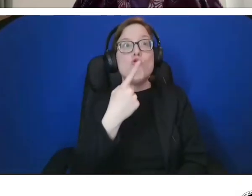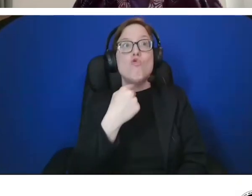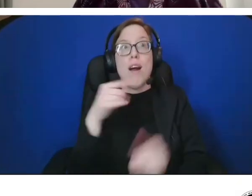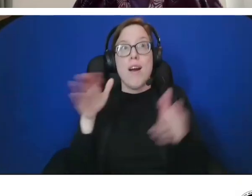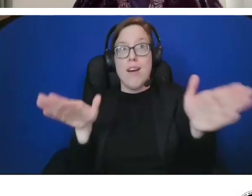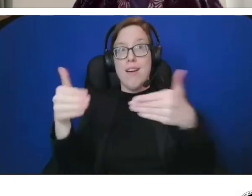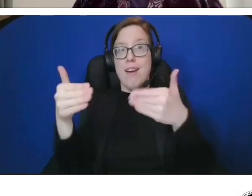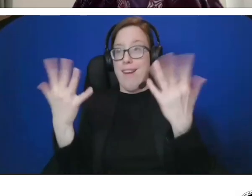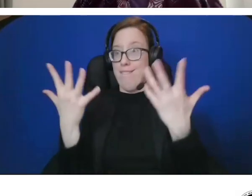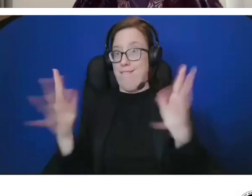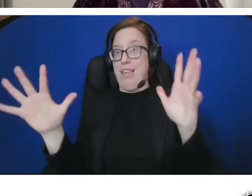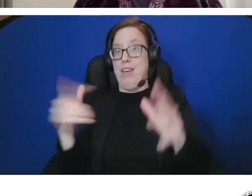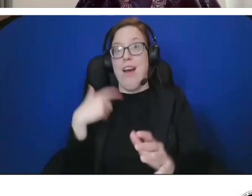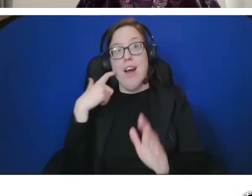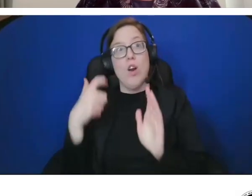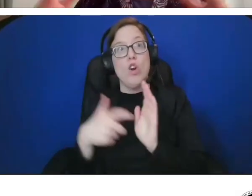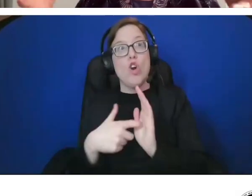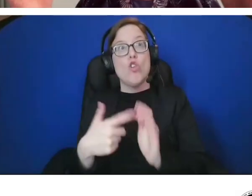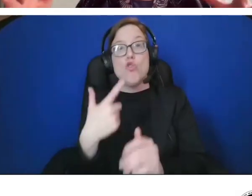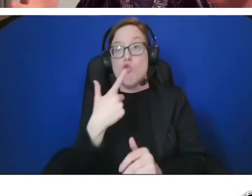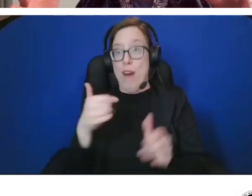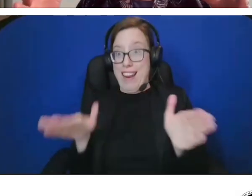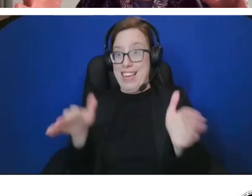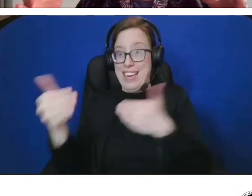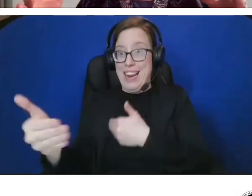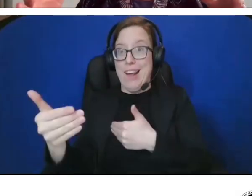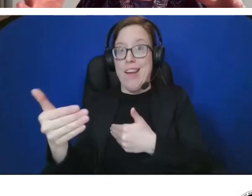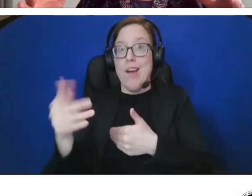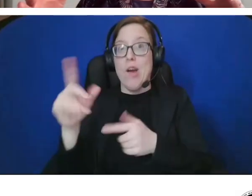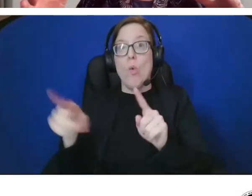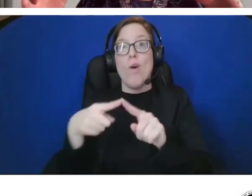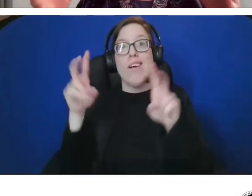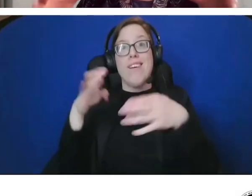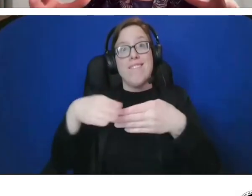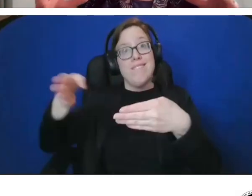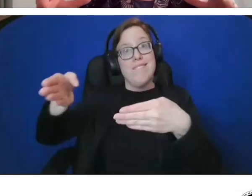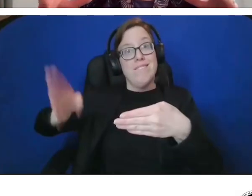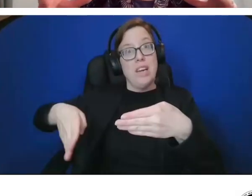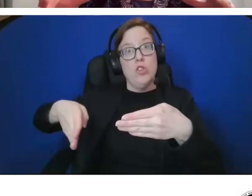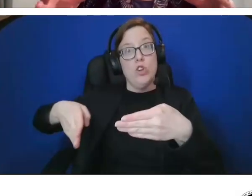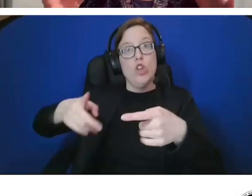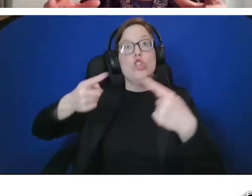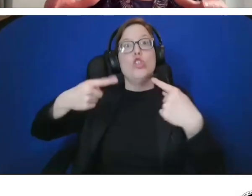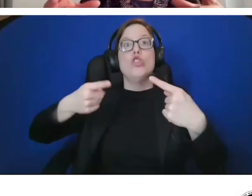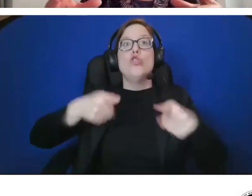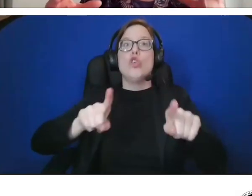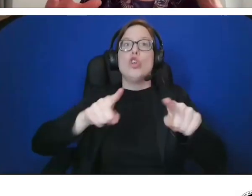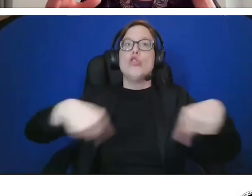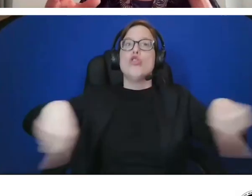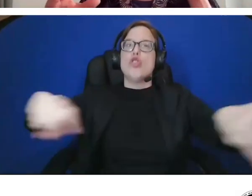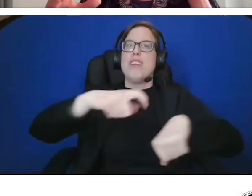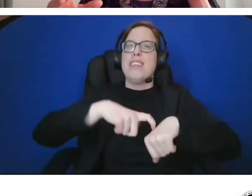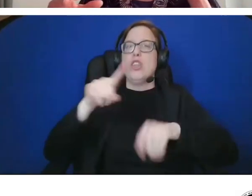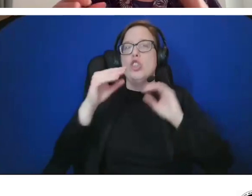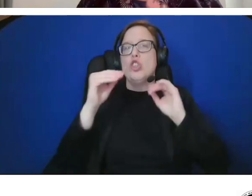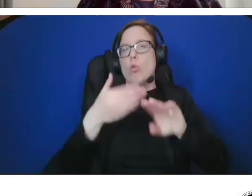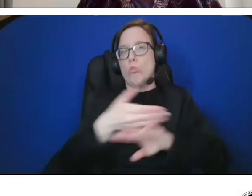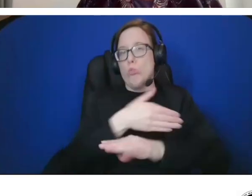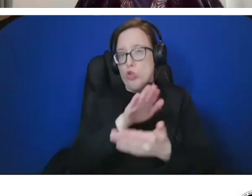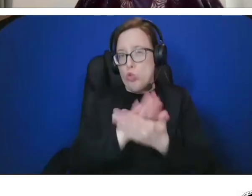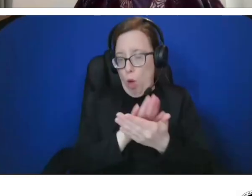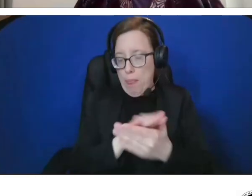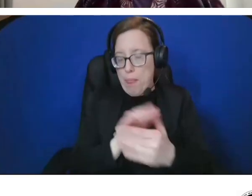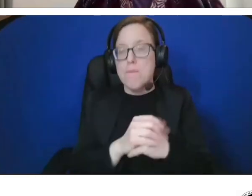the red finished bin. And I noticed she had a red container for things when they were finished with them during circle time. She taught preschool